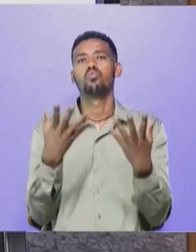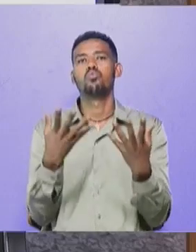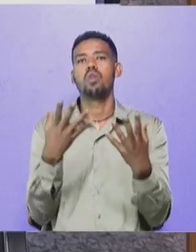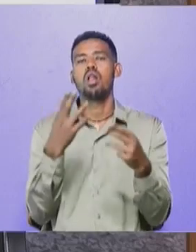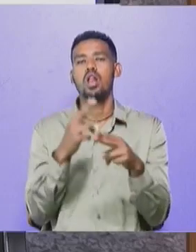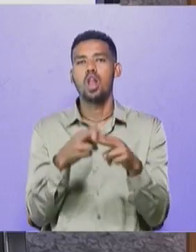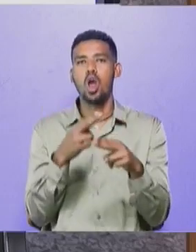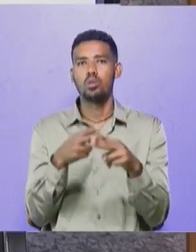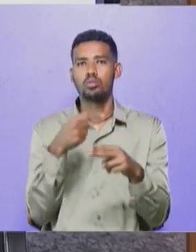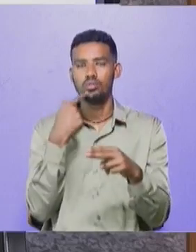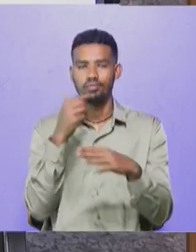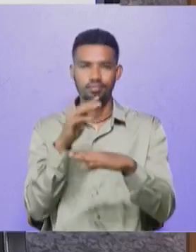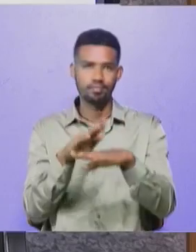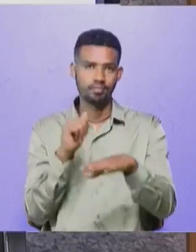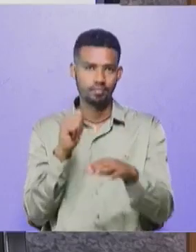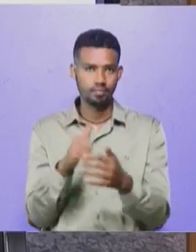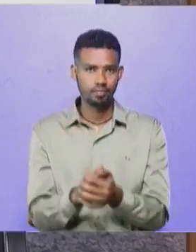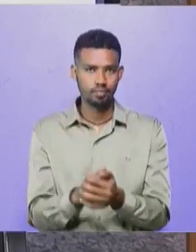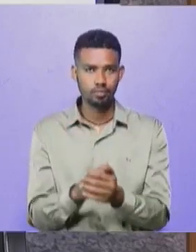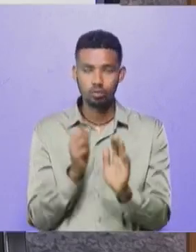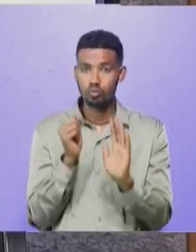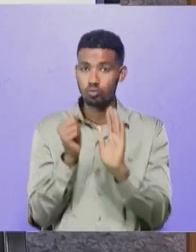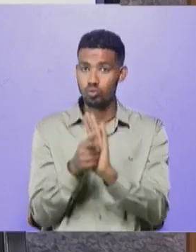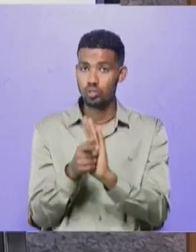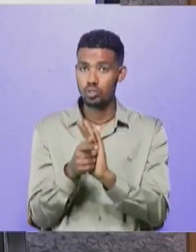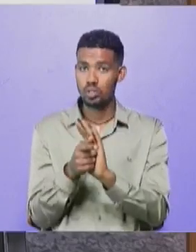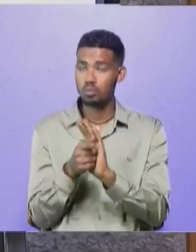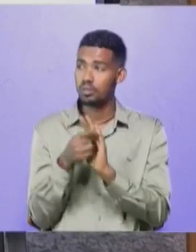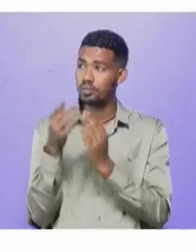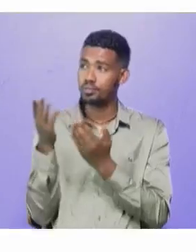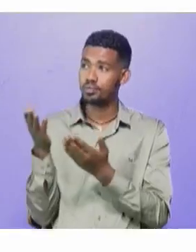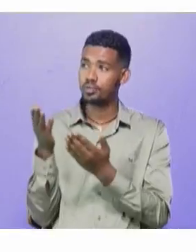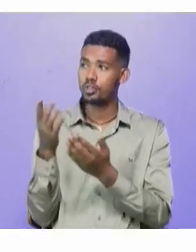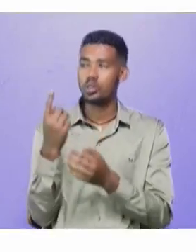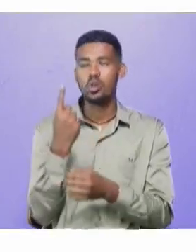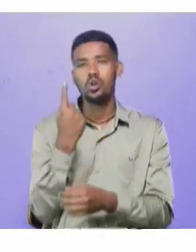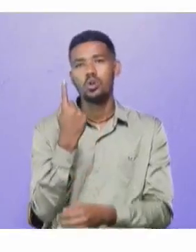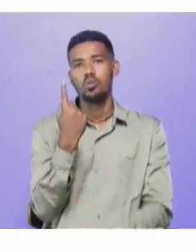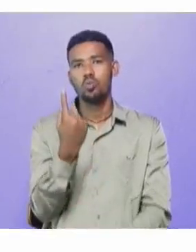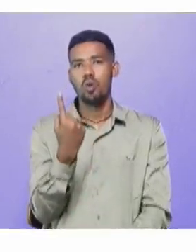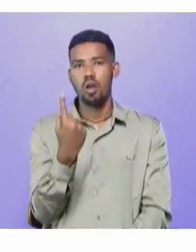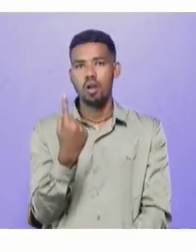nouns. Plural nouns. For example, here is one